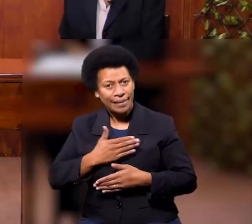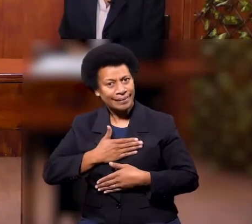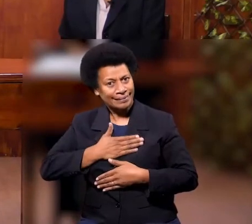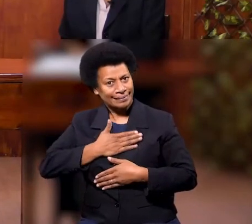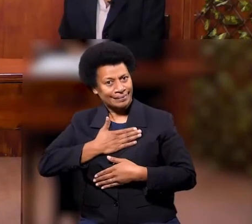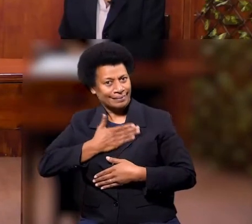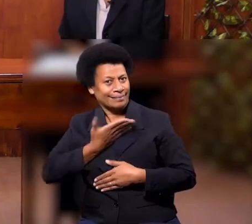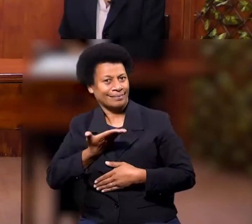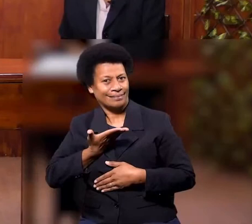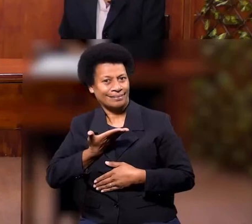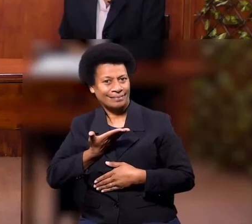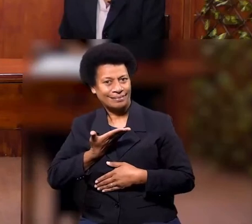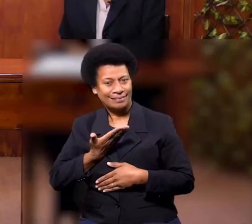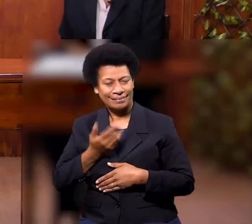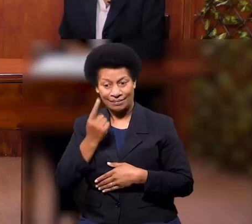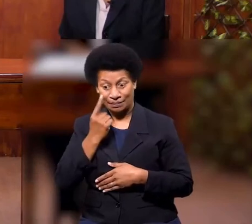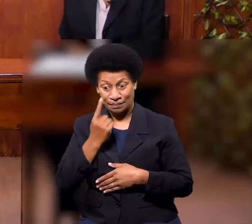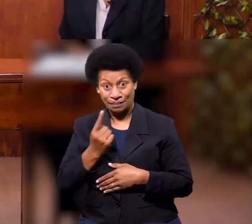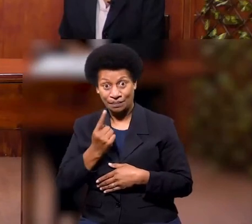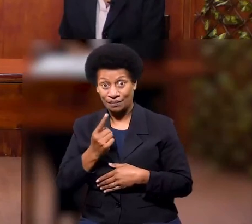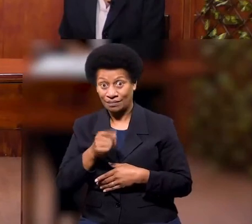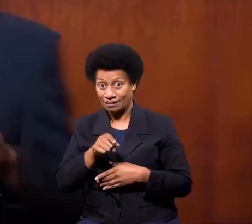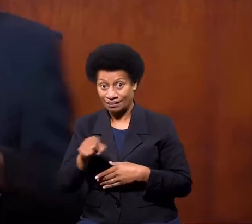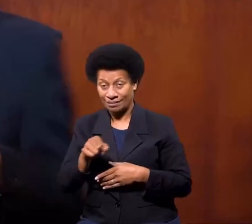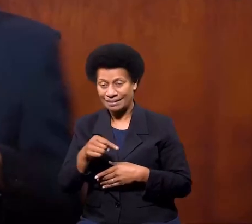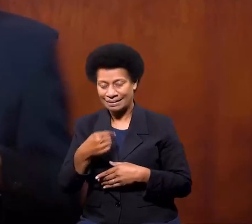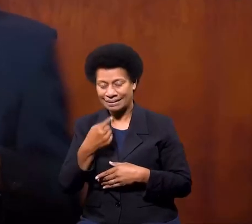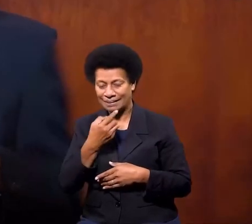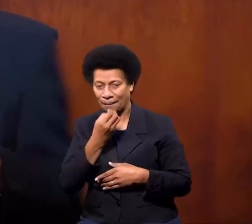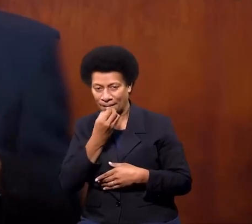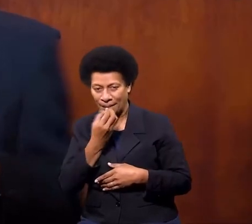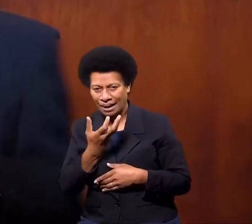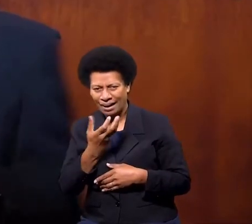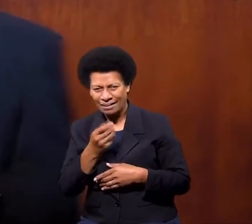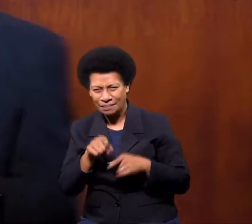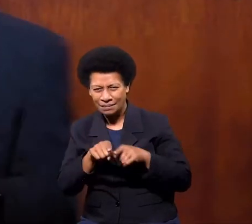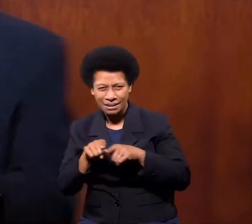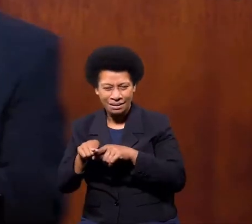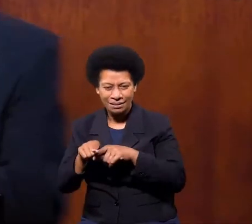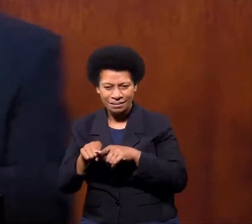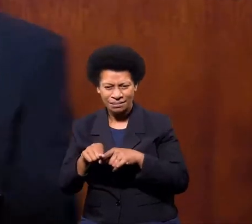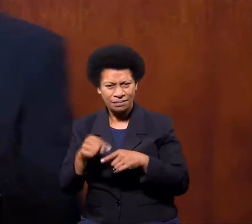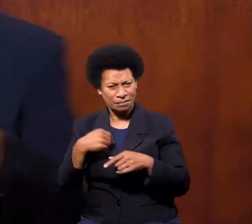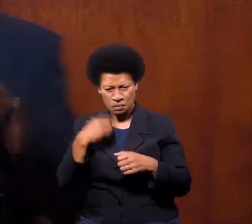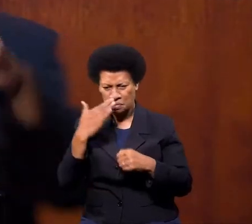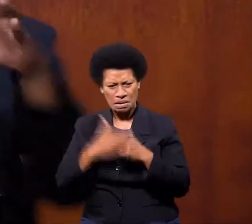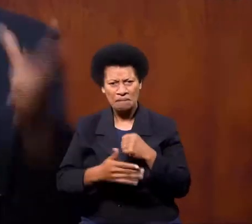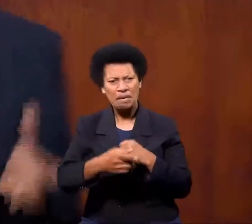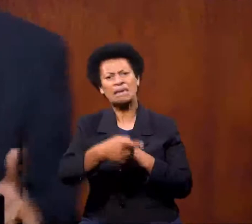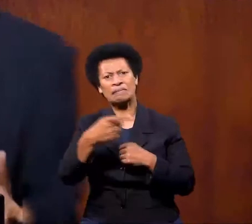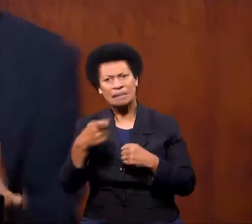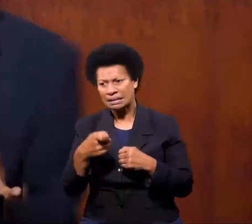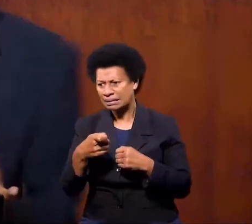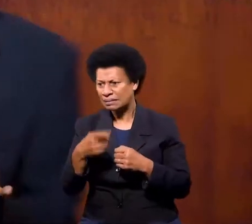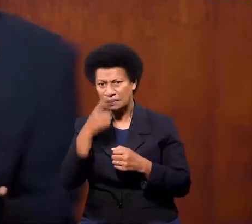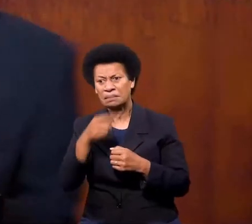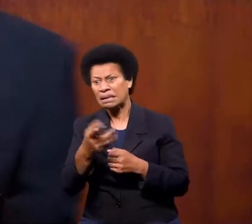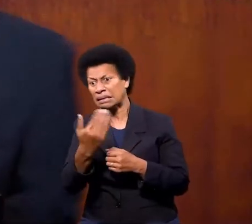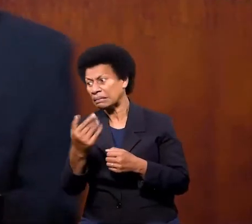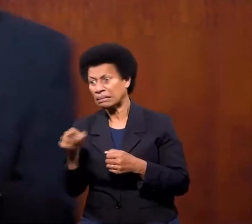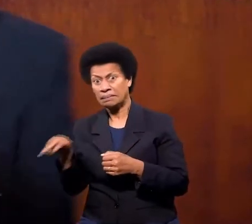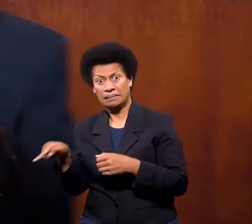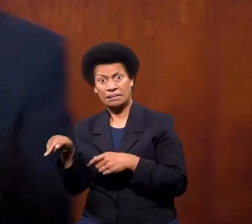like interest. That's the way that I would put it. I wouldn't invite someone to something that is very, very